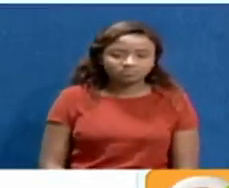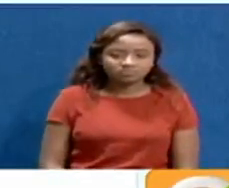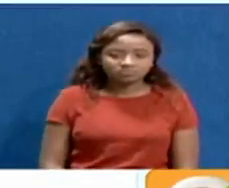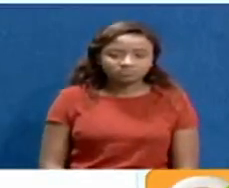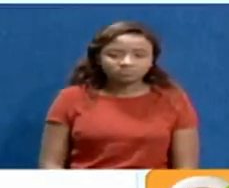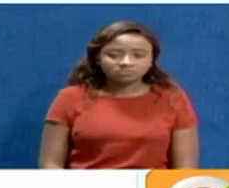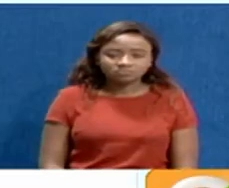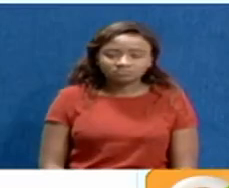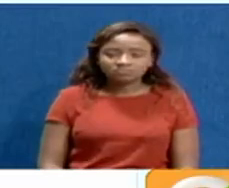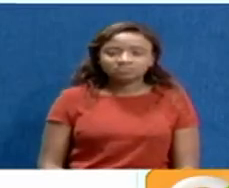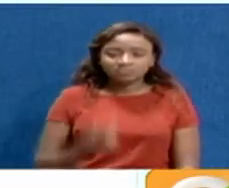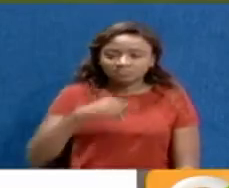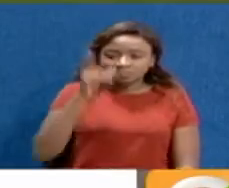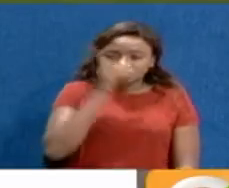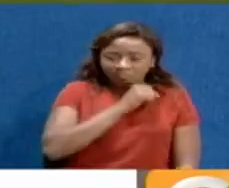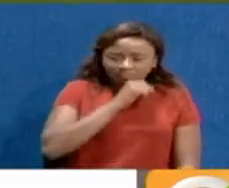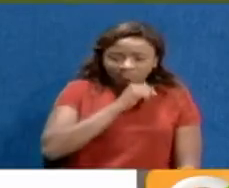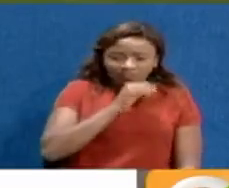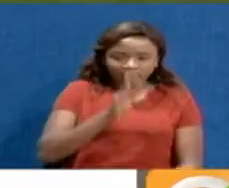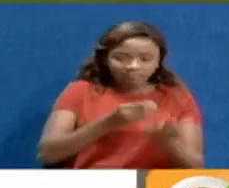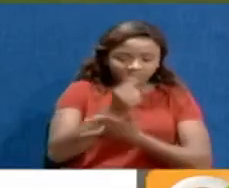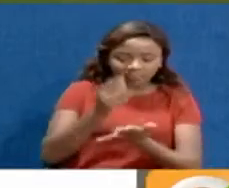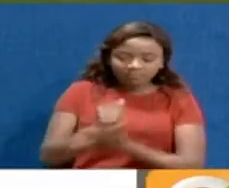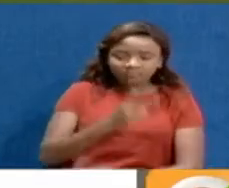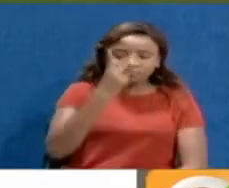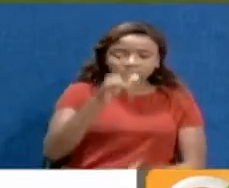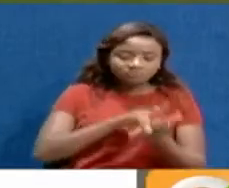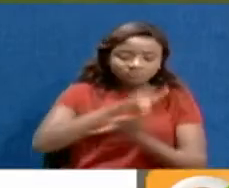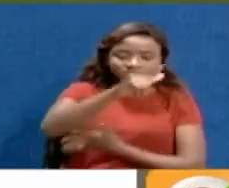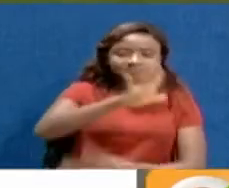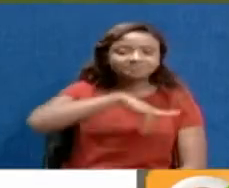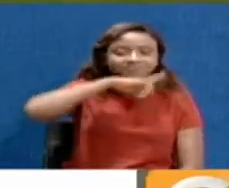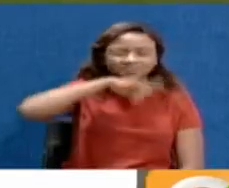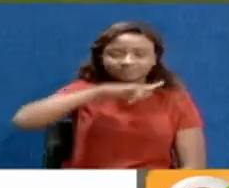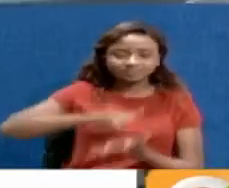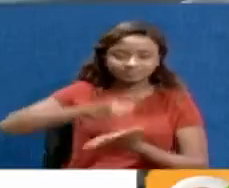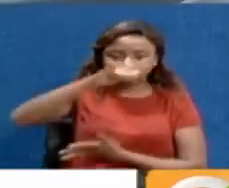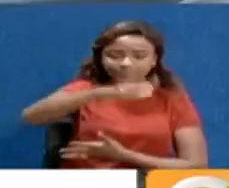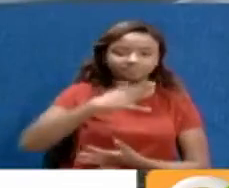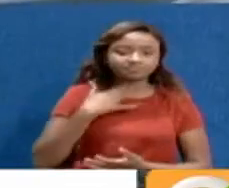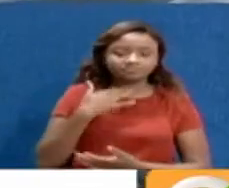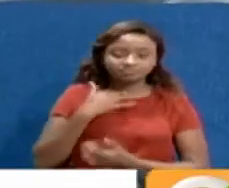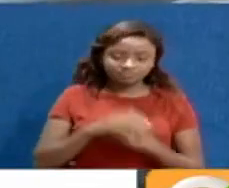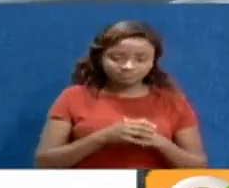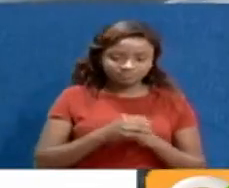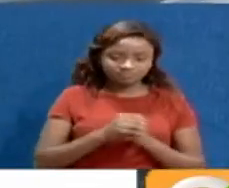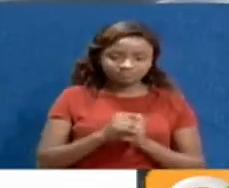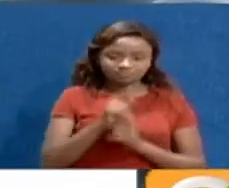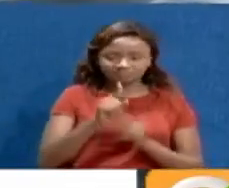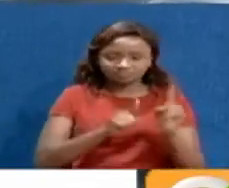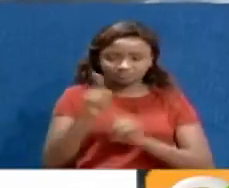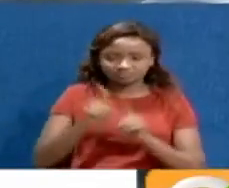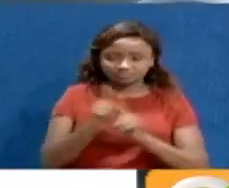With the acquisition of two Airbus A330-800neo, Ugandan Airlines is looking to take a chunk out of the regional and global